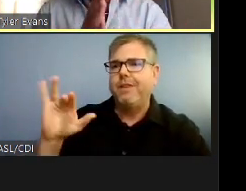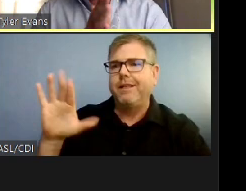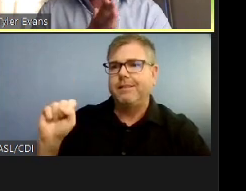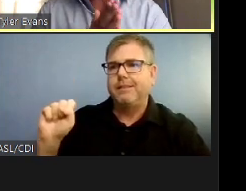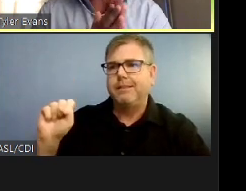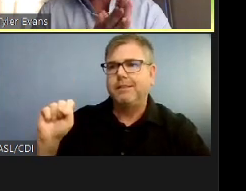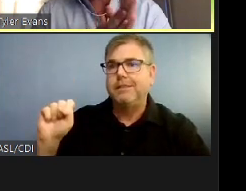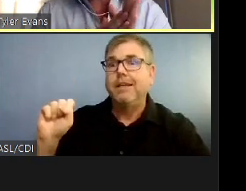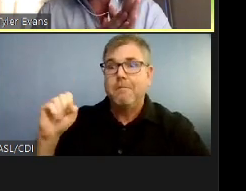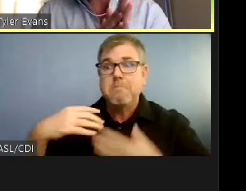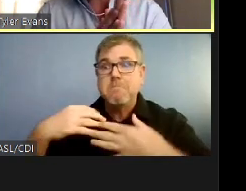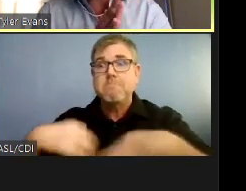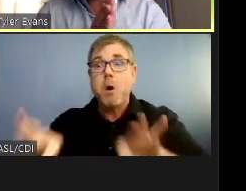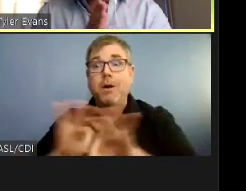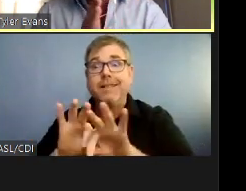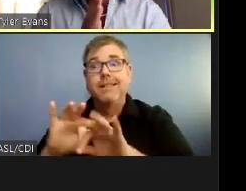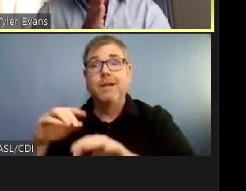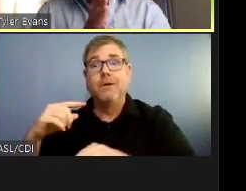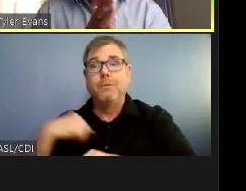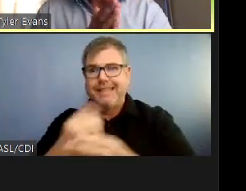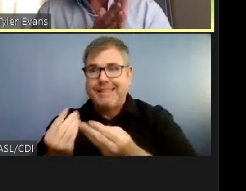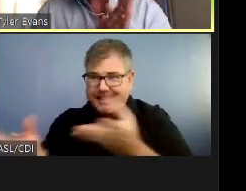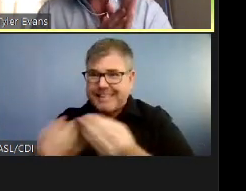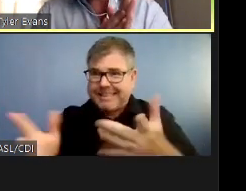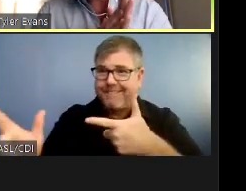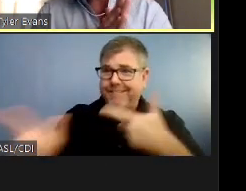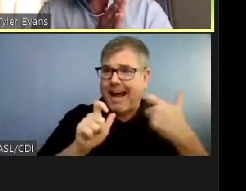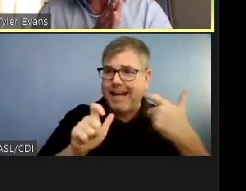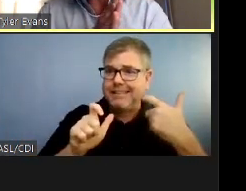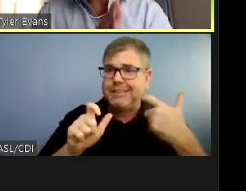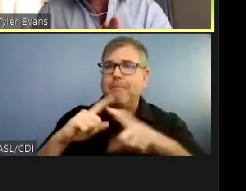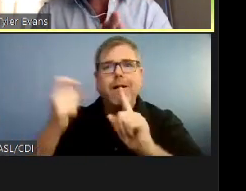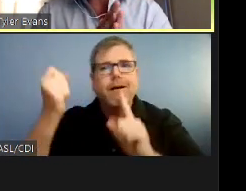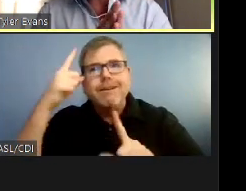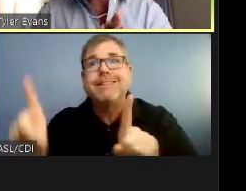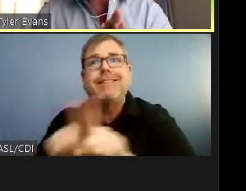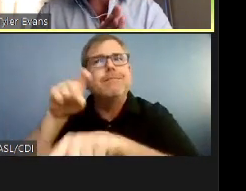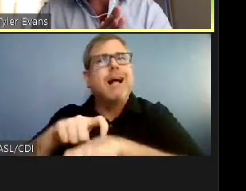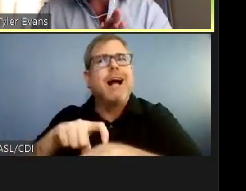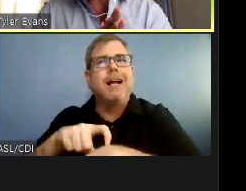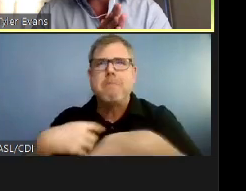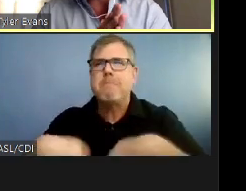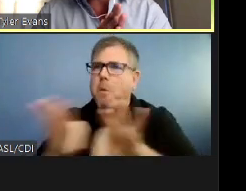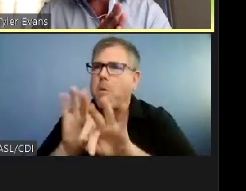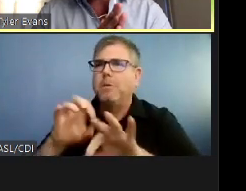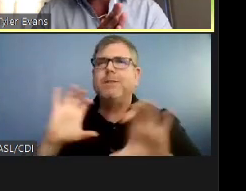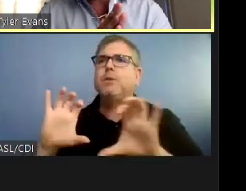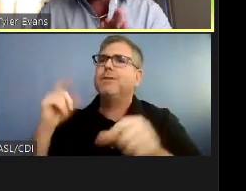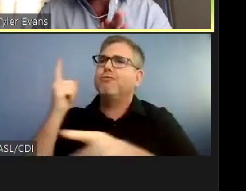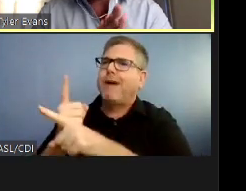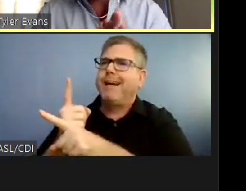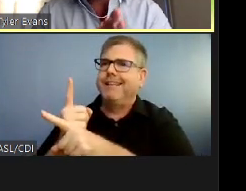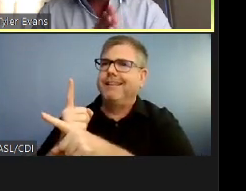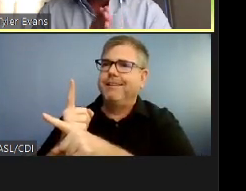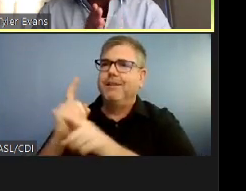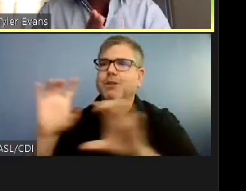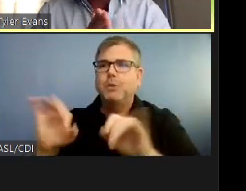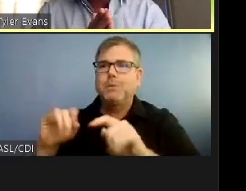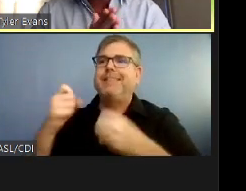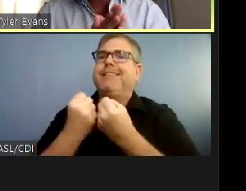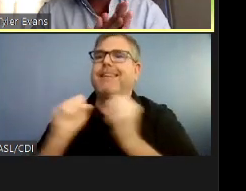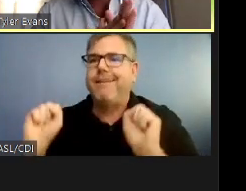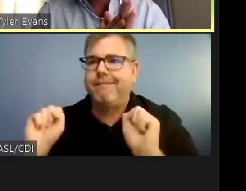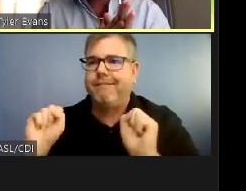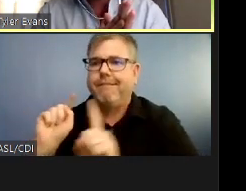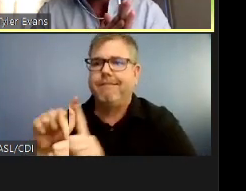name and Operation Warp Speed and make very quick decisions. So, really most of the decisions, again, are on a national